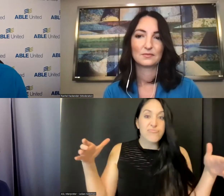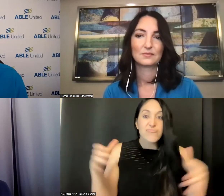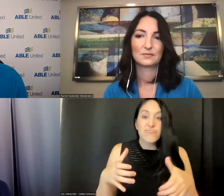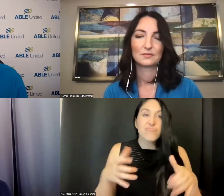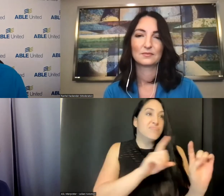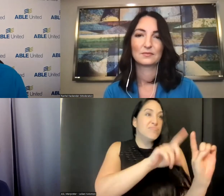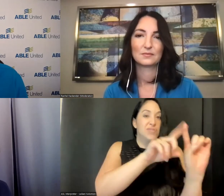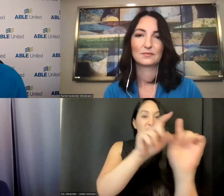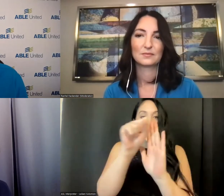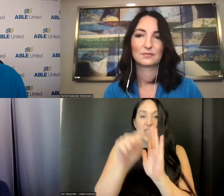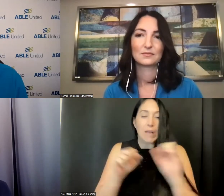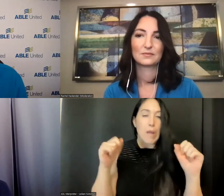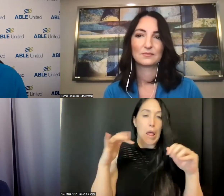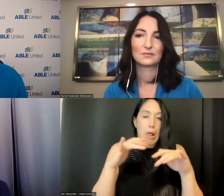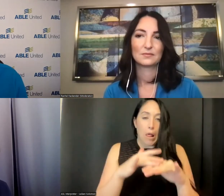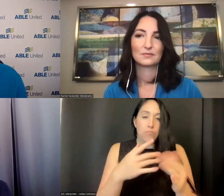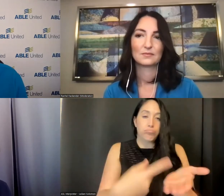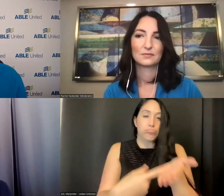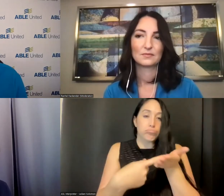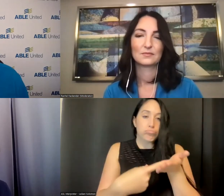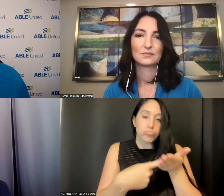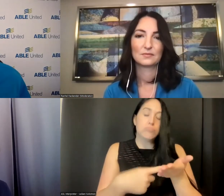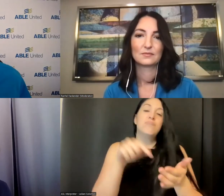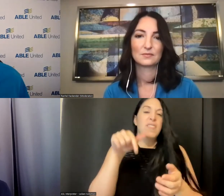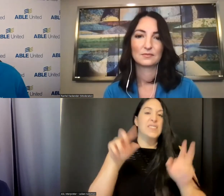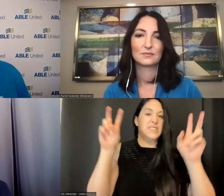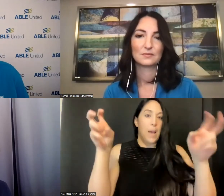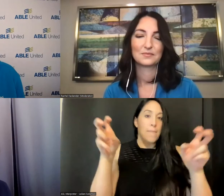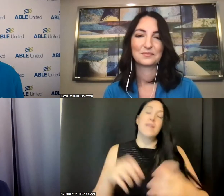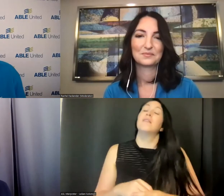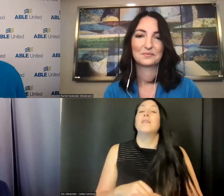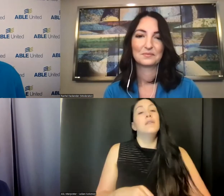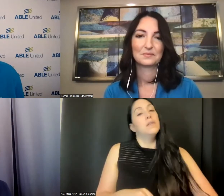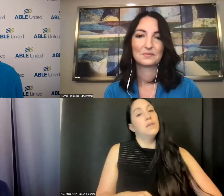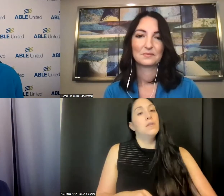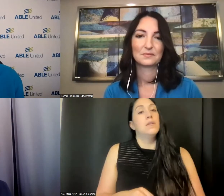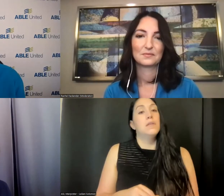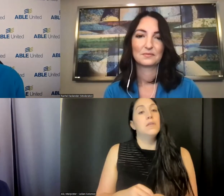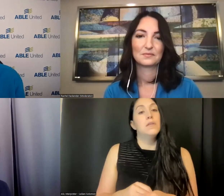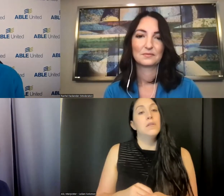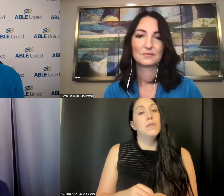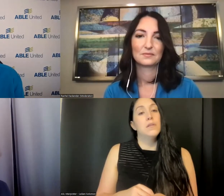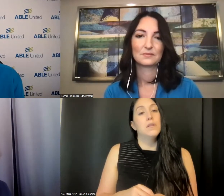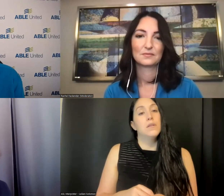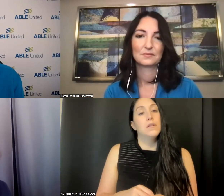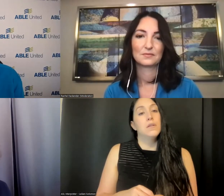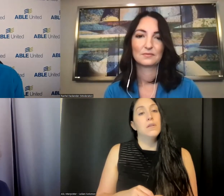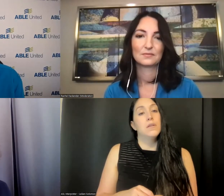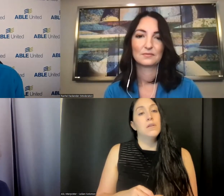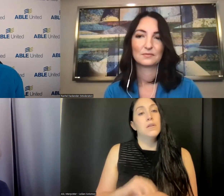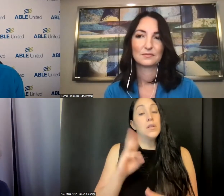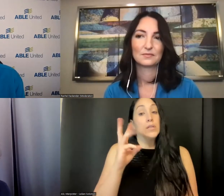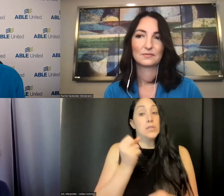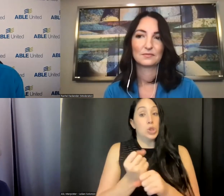were at, and we were discussing, this is one of the topics of discussion was that a panel I sat on was 6 years